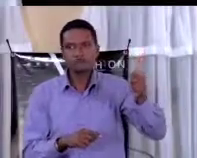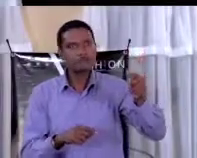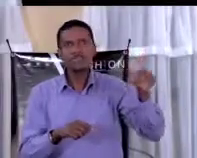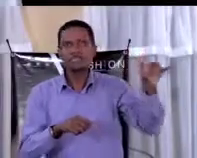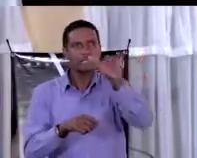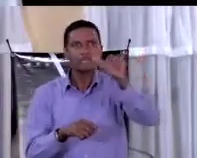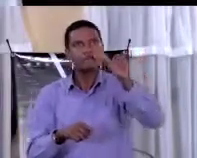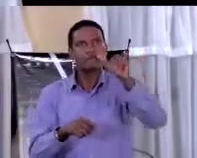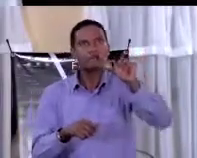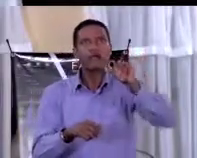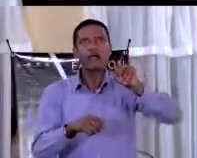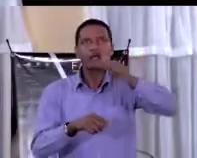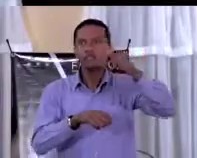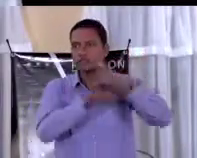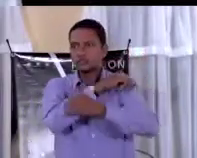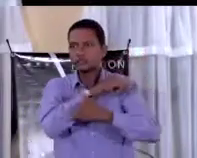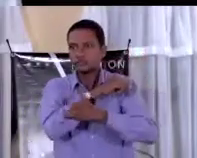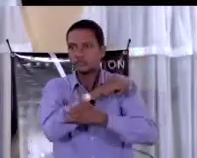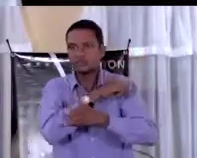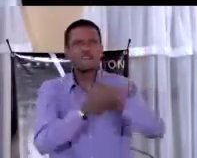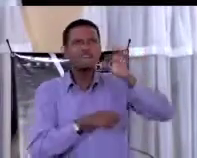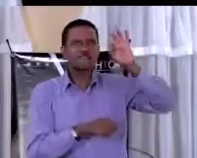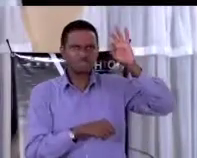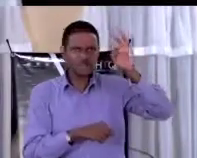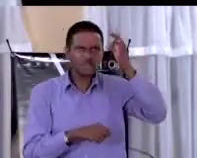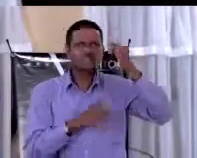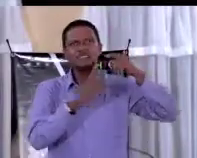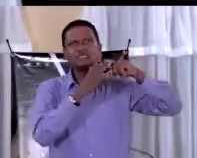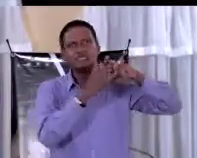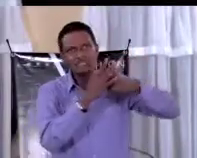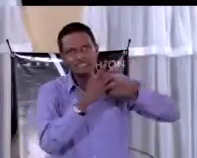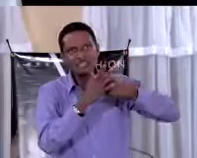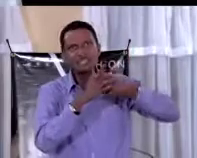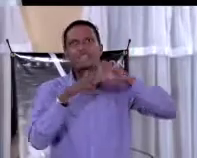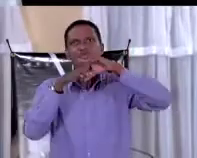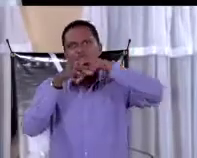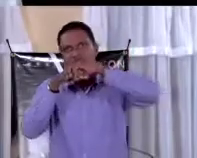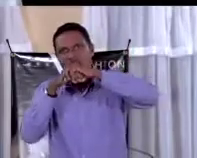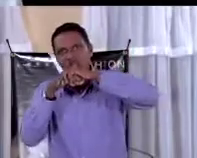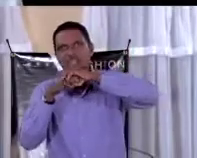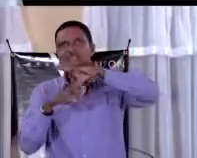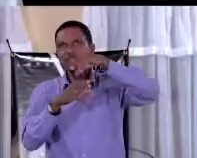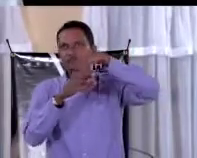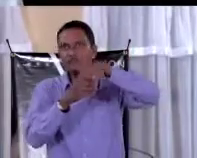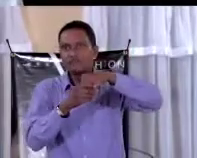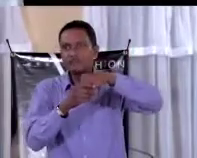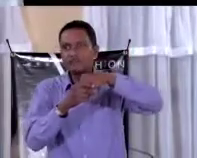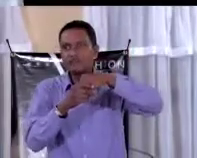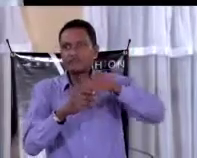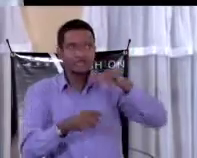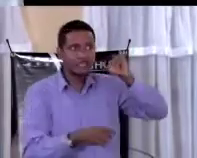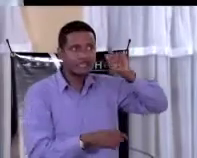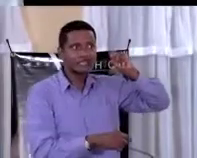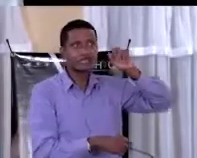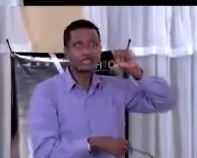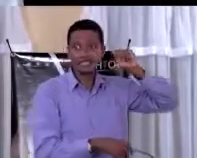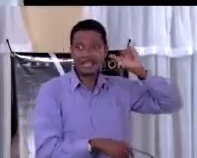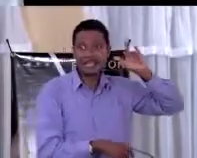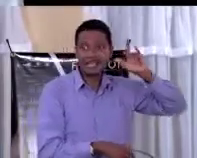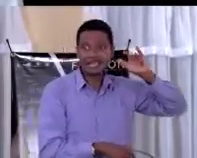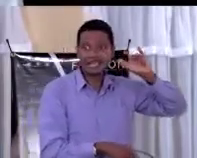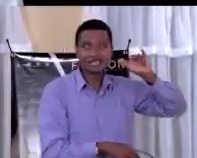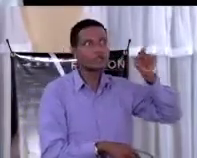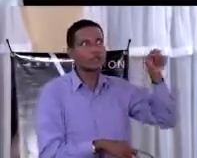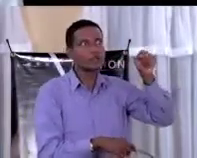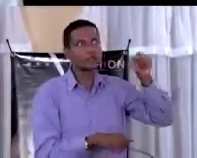and the American designers in the 90s. So even this understanding of America as this fashion force, mm-hmm. it's very, very new. So